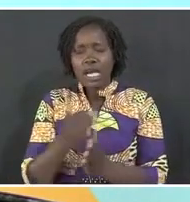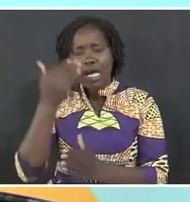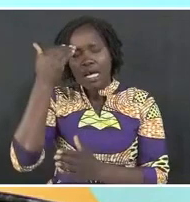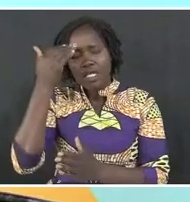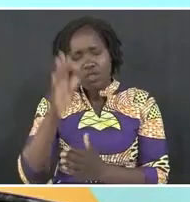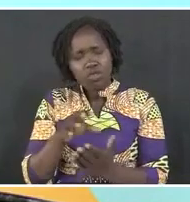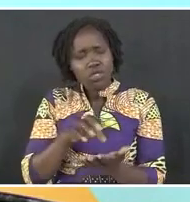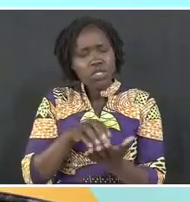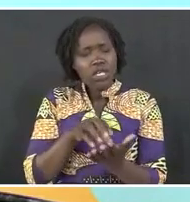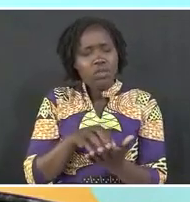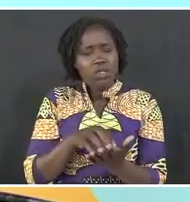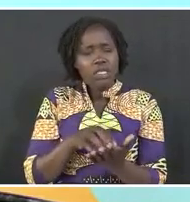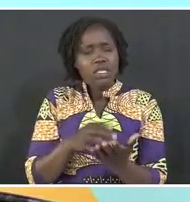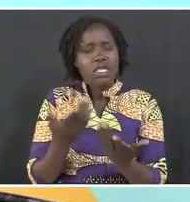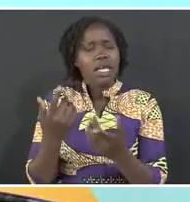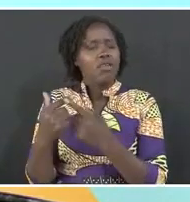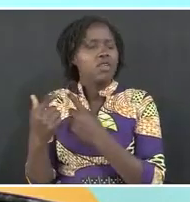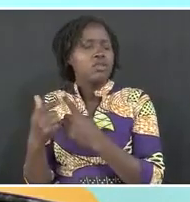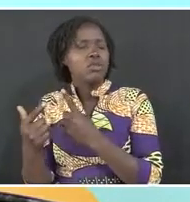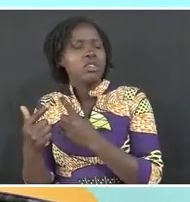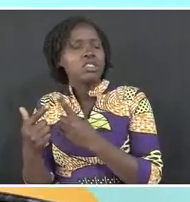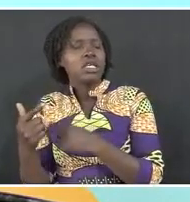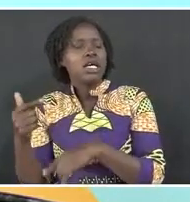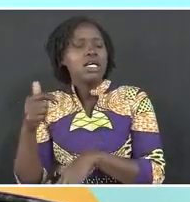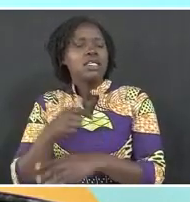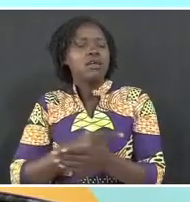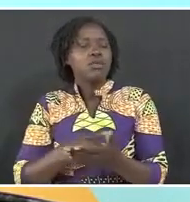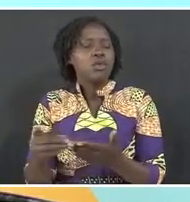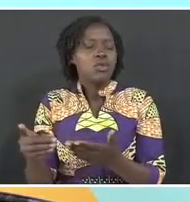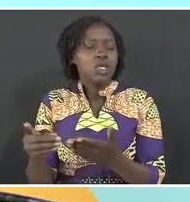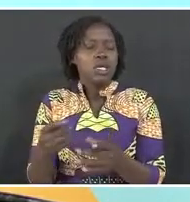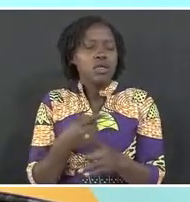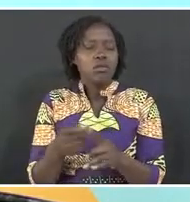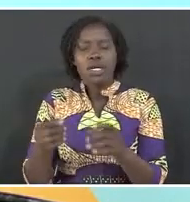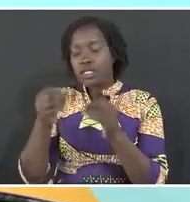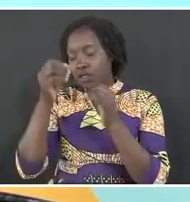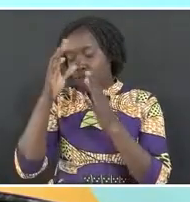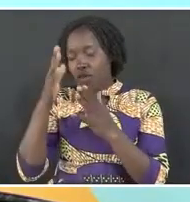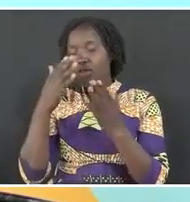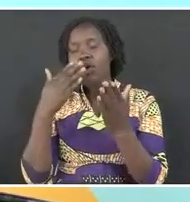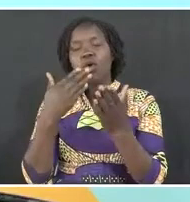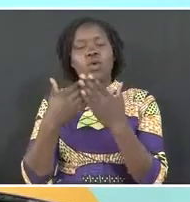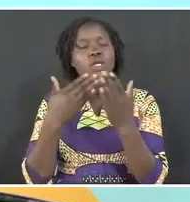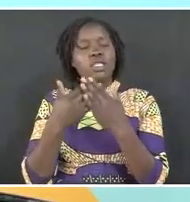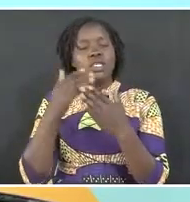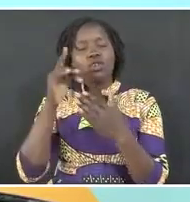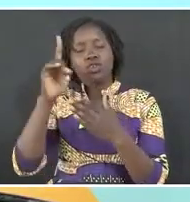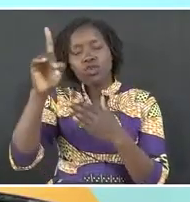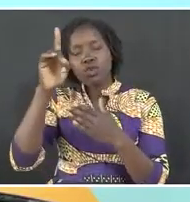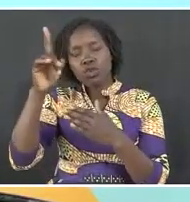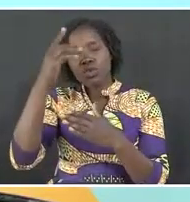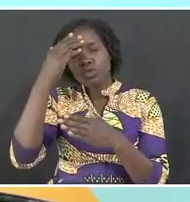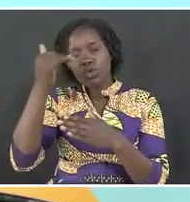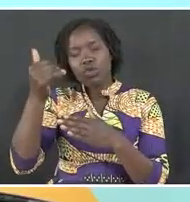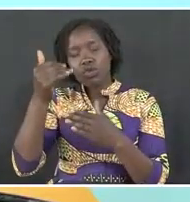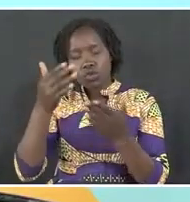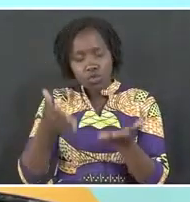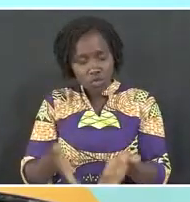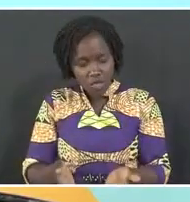the circumstances they have gone through during the week, but God, we thank you because we are here